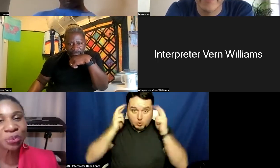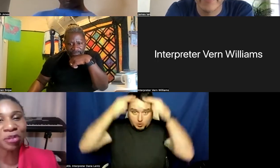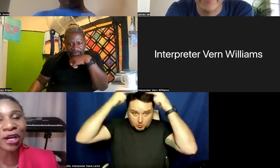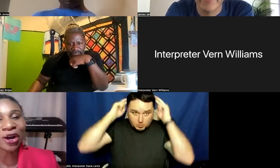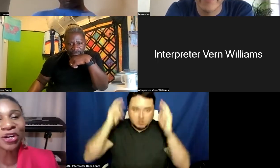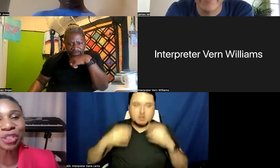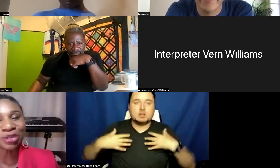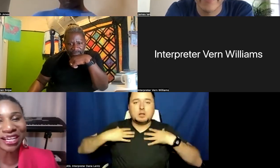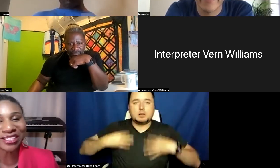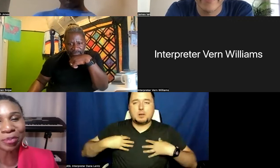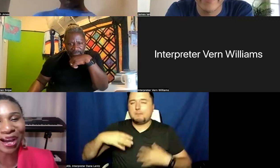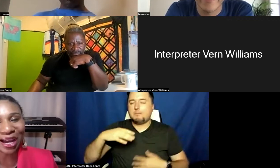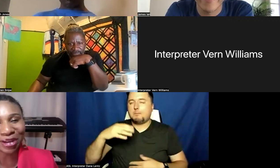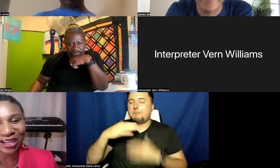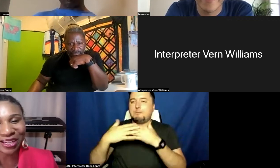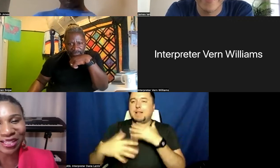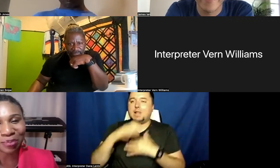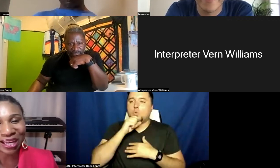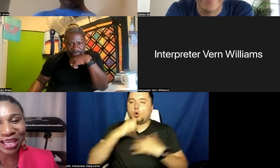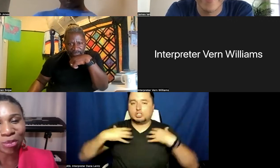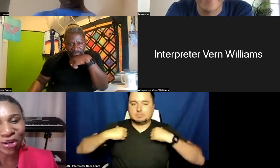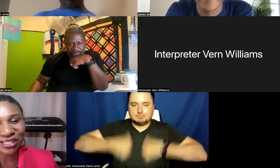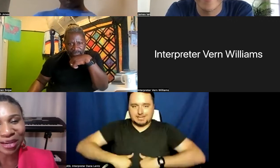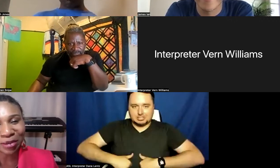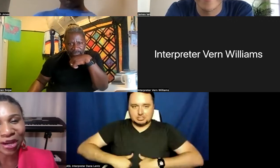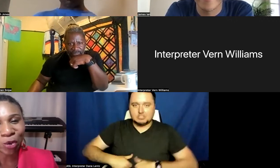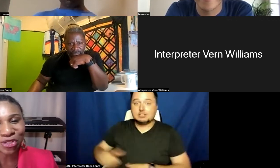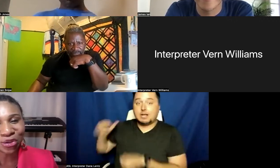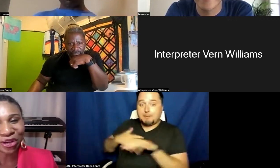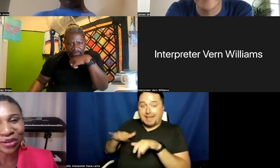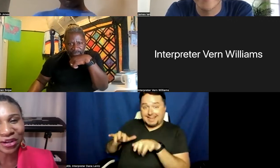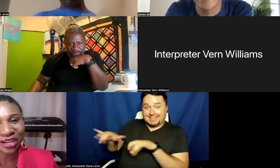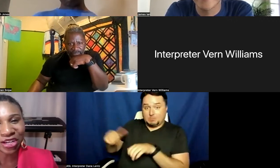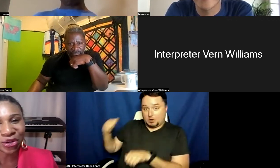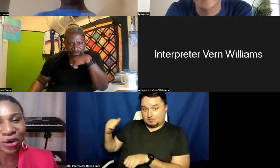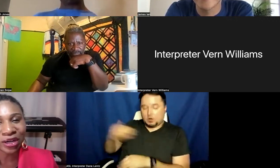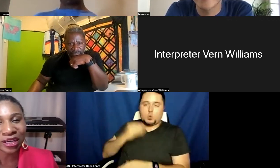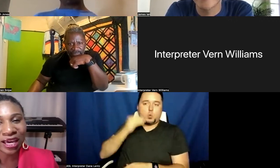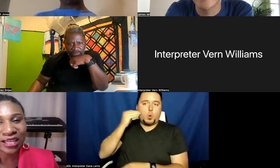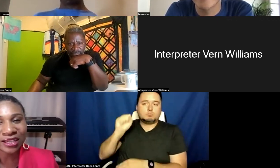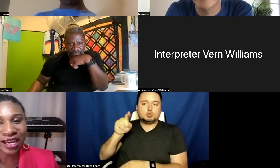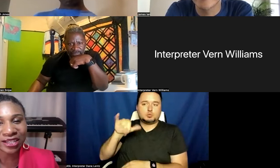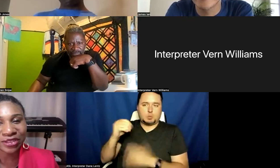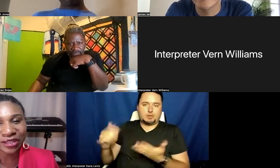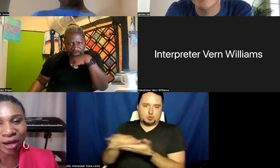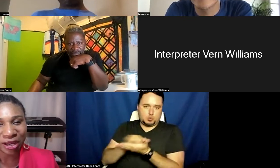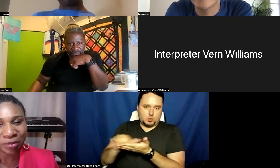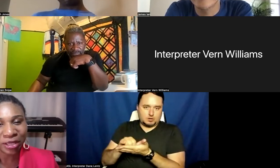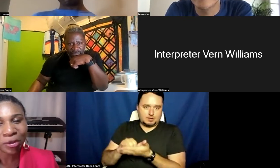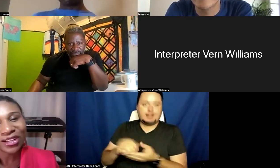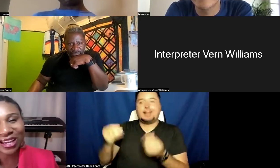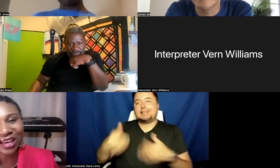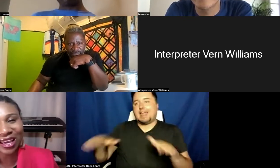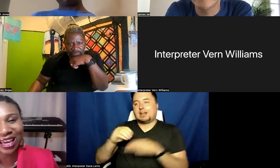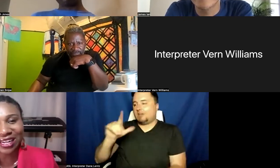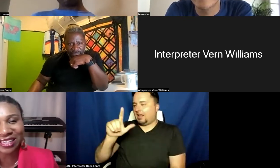orangish, blood orange blazer. Behind me is my keyboards. I'm in my home studio here in New York, the land of the Lenape